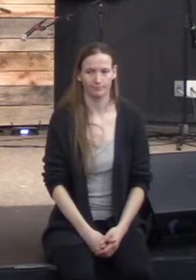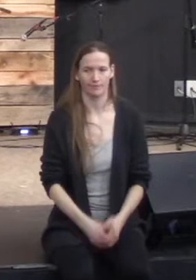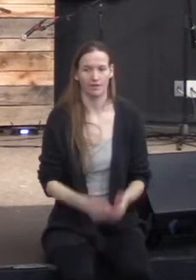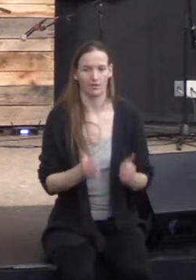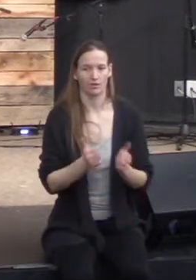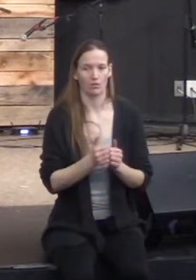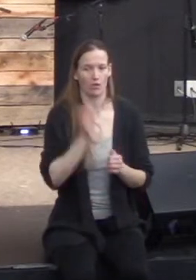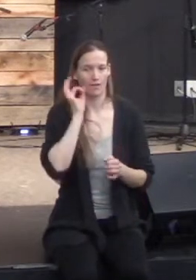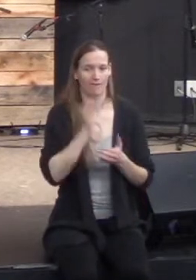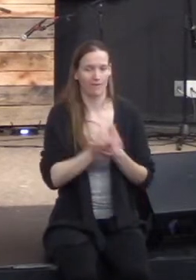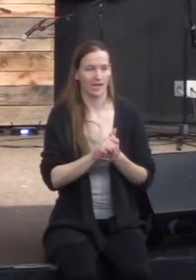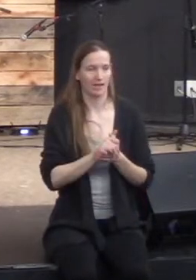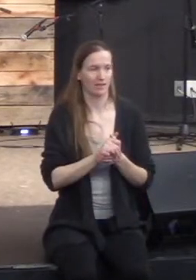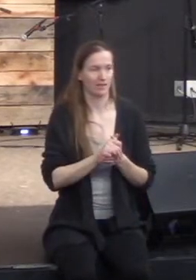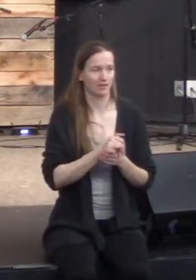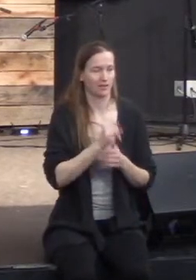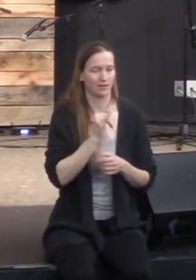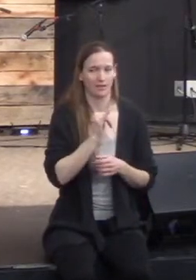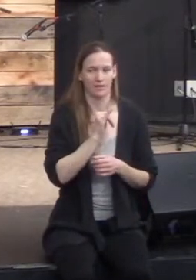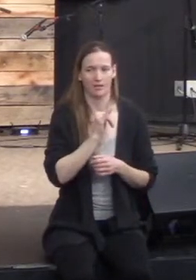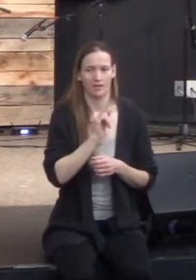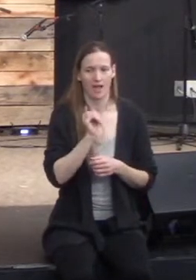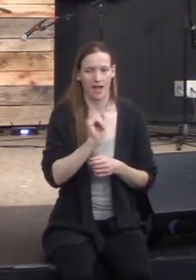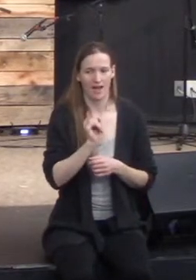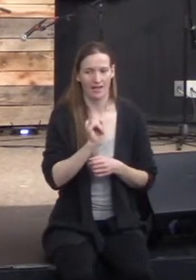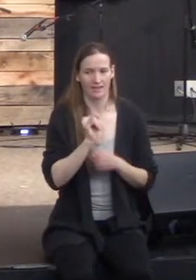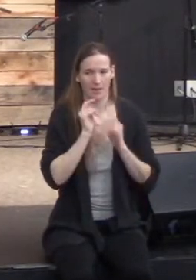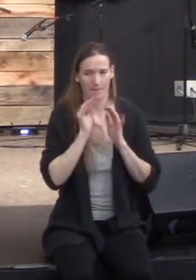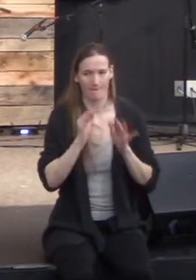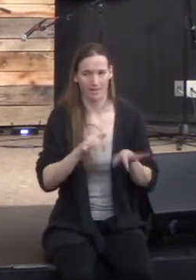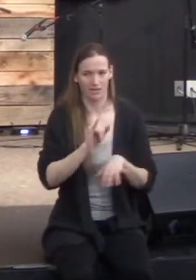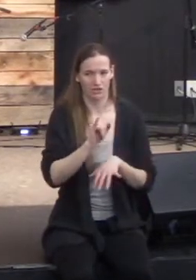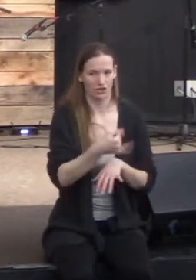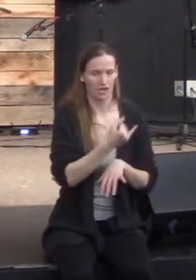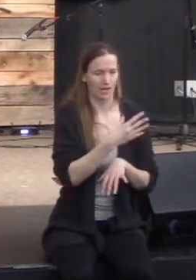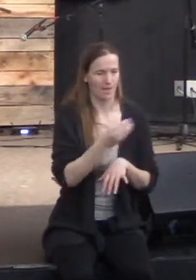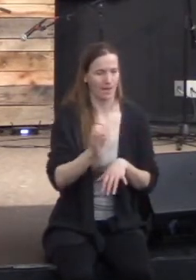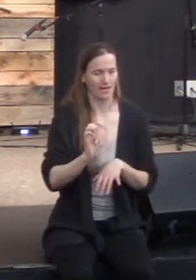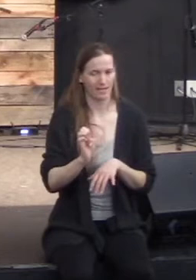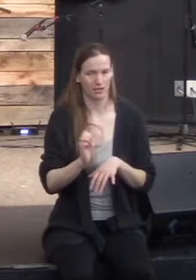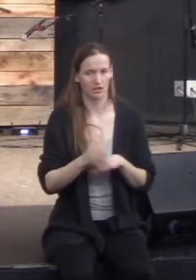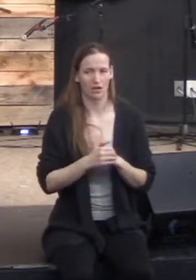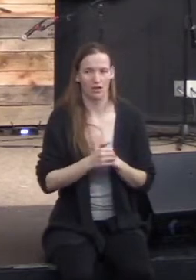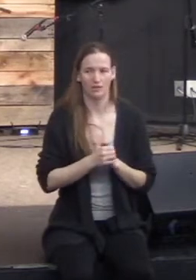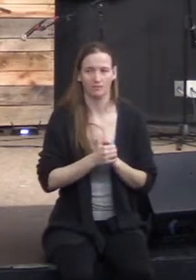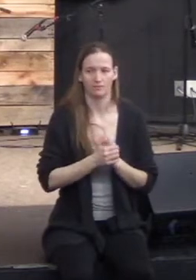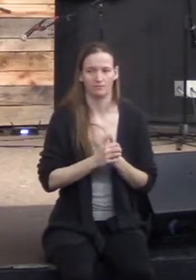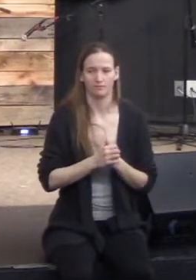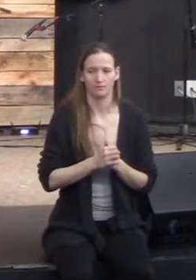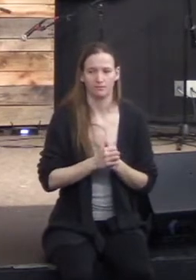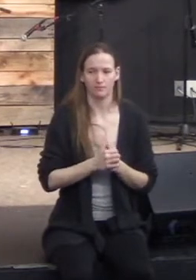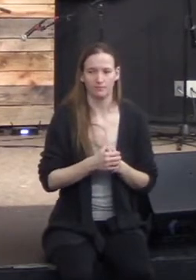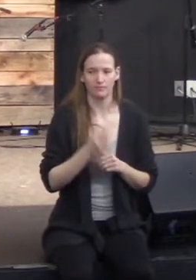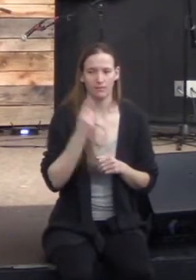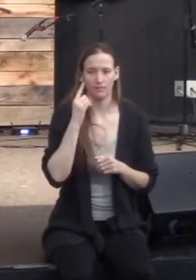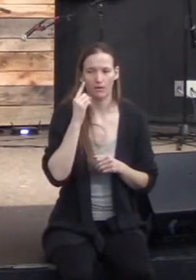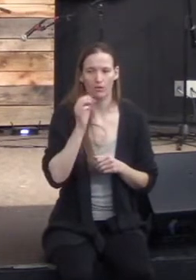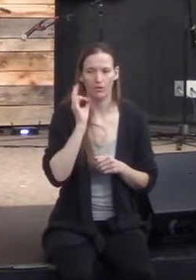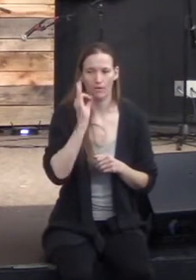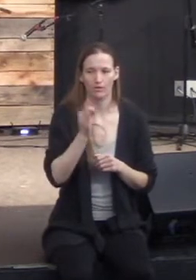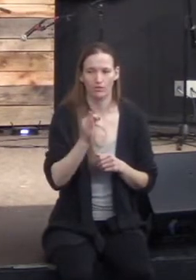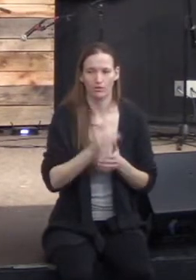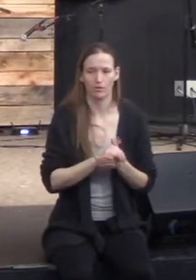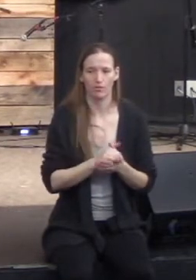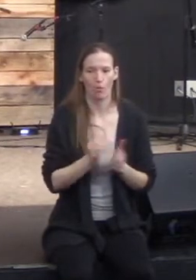By faith, Isaac blessed Jacob and Esau in regard to their future. By faith, Jacob, when he was dying,